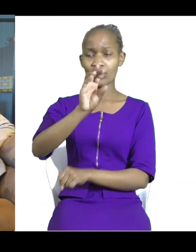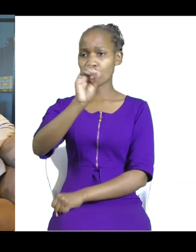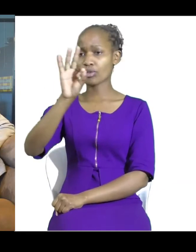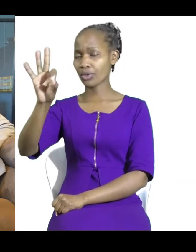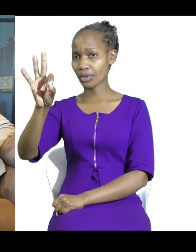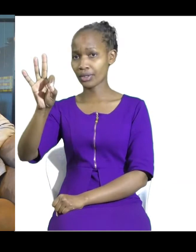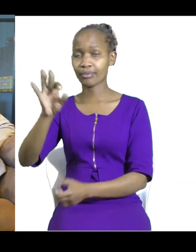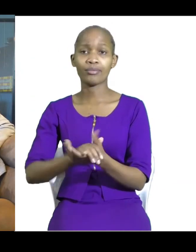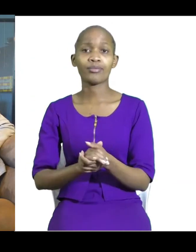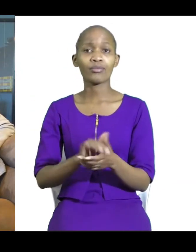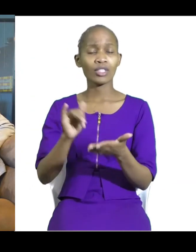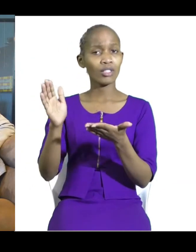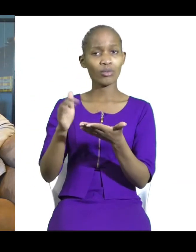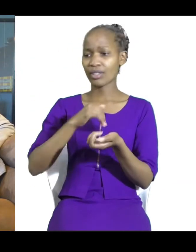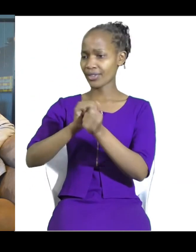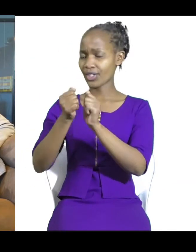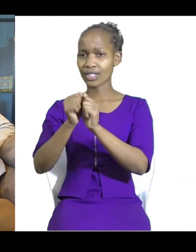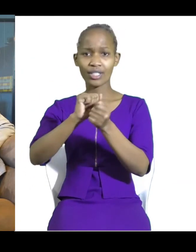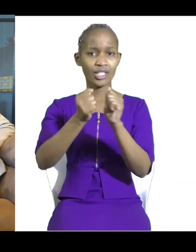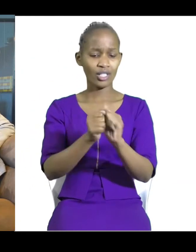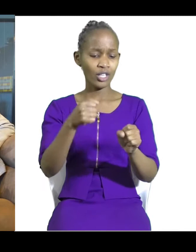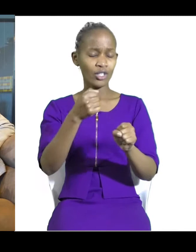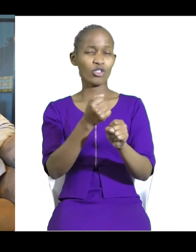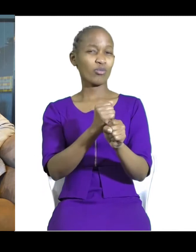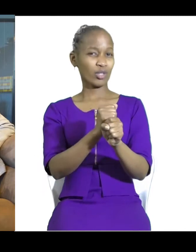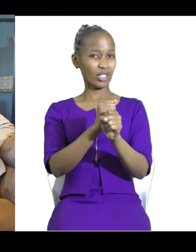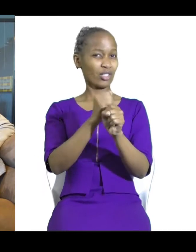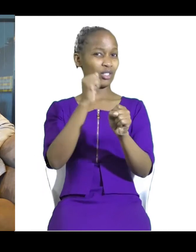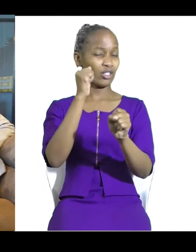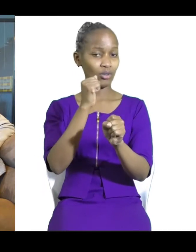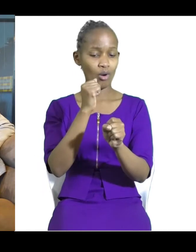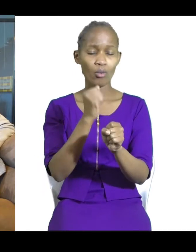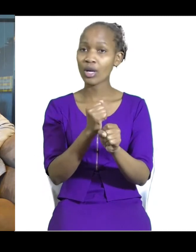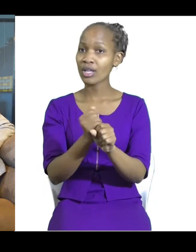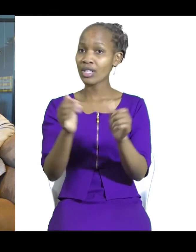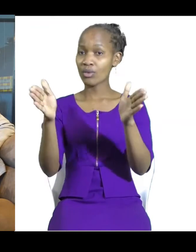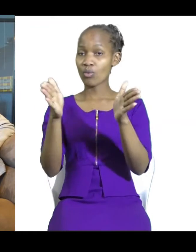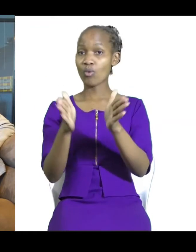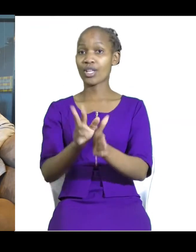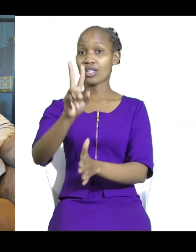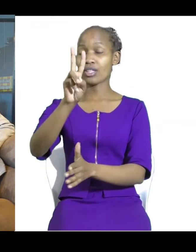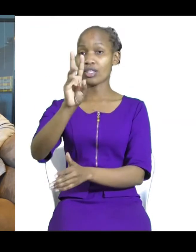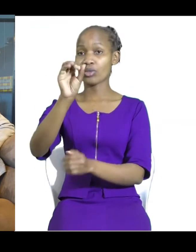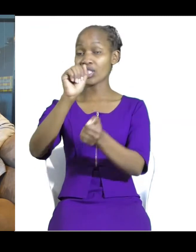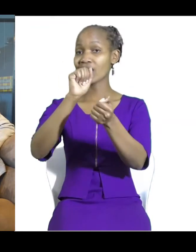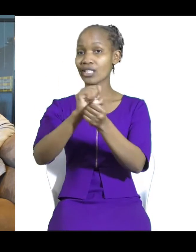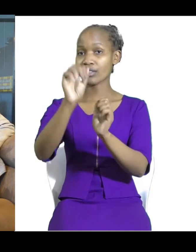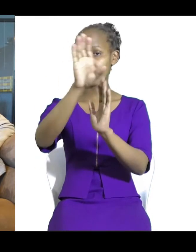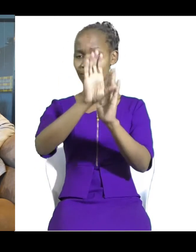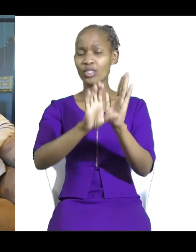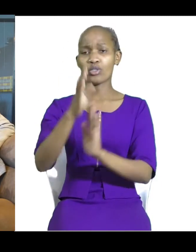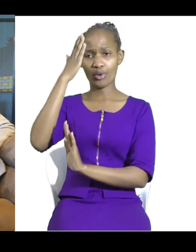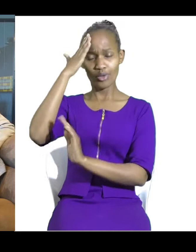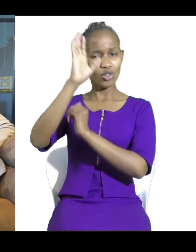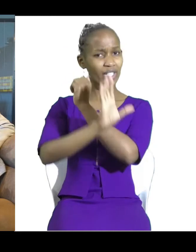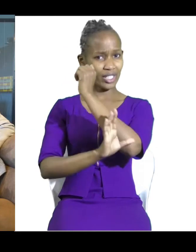that is actually going through some amendments to just make it align it with the 2010 Constitution. So you realize that the country